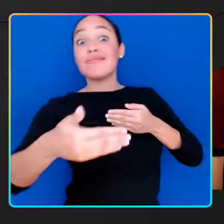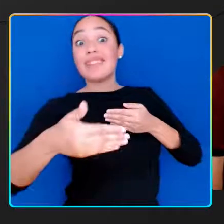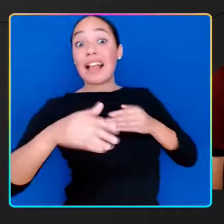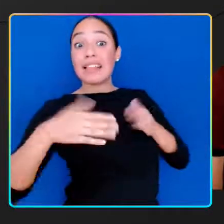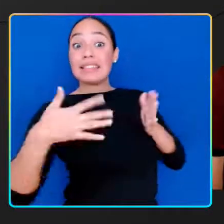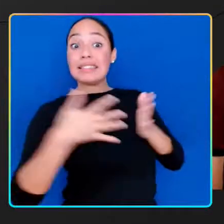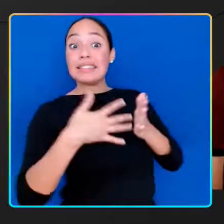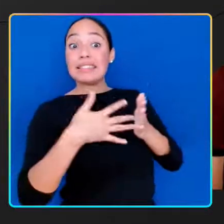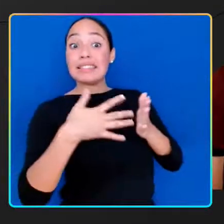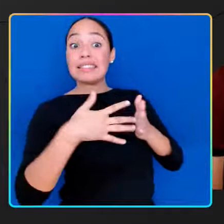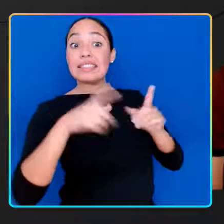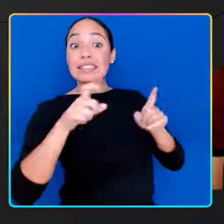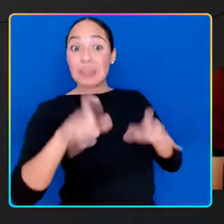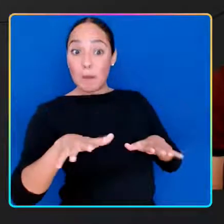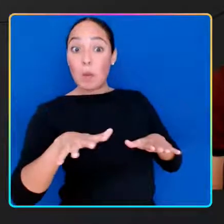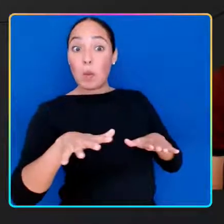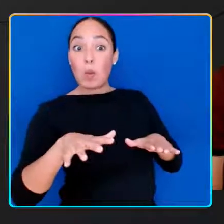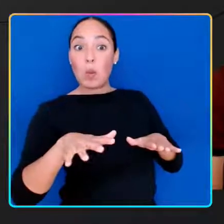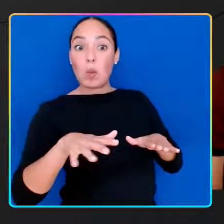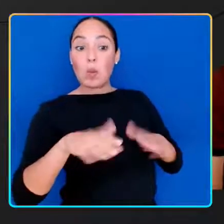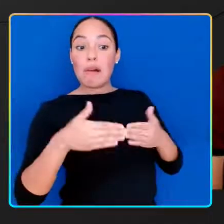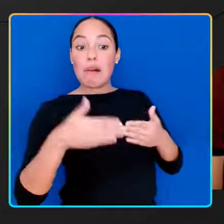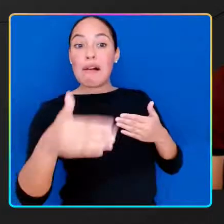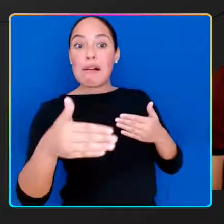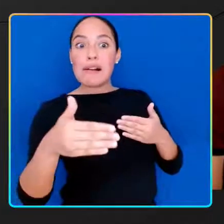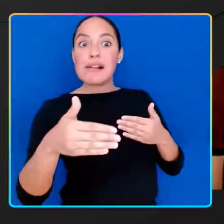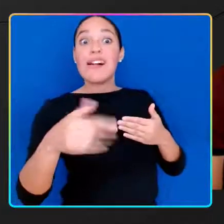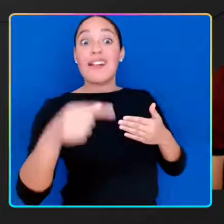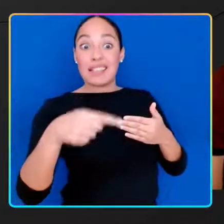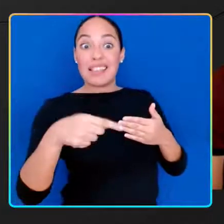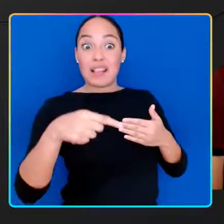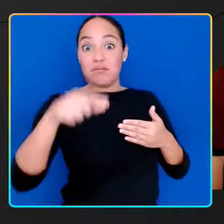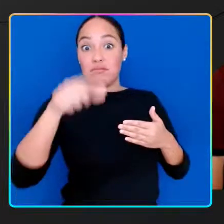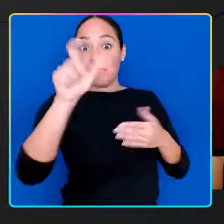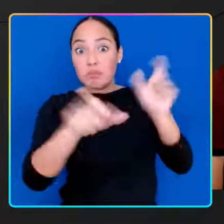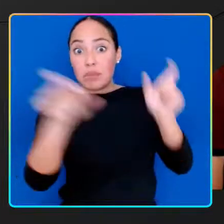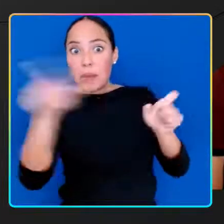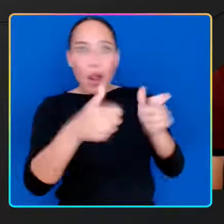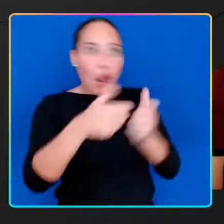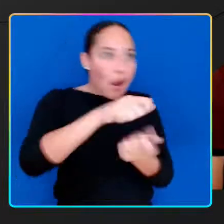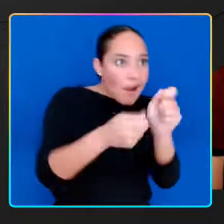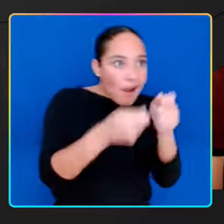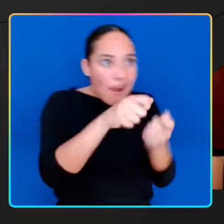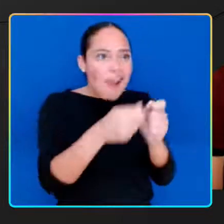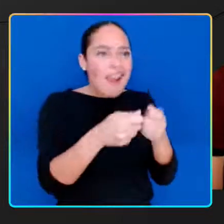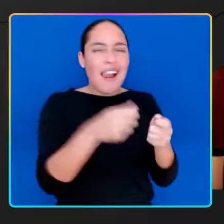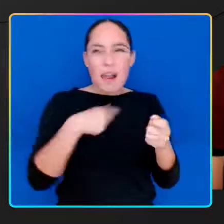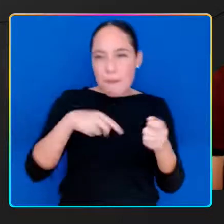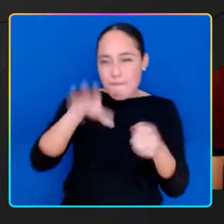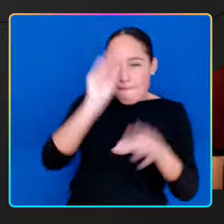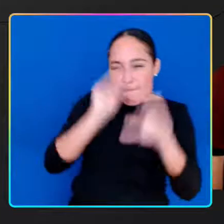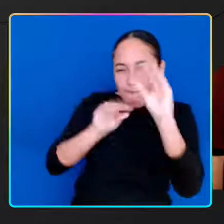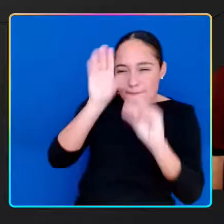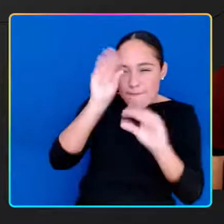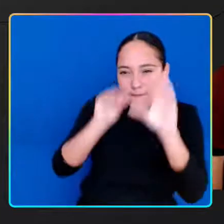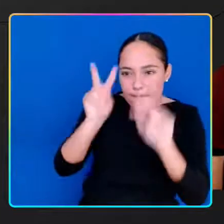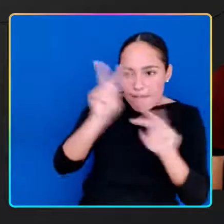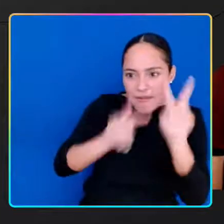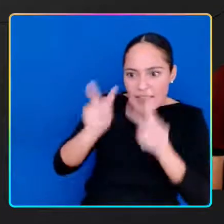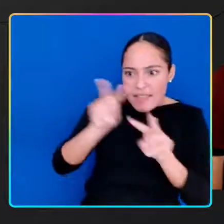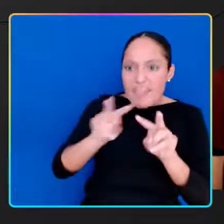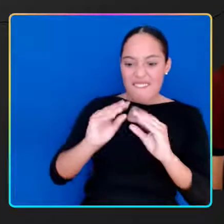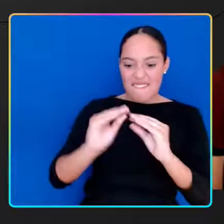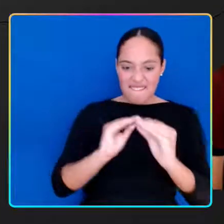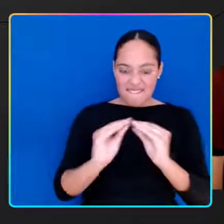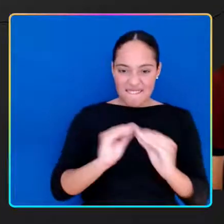learn hands-on how to extend DevOps practices to ML. So me and the team became sort of expert in ML